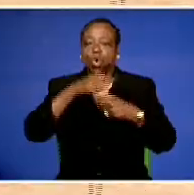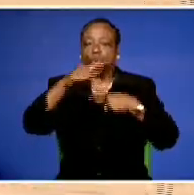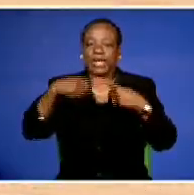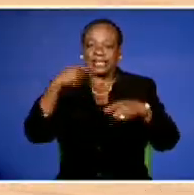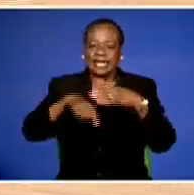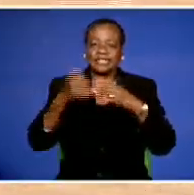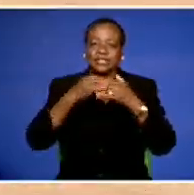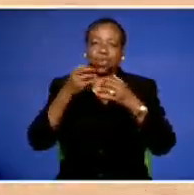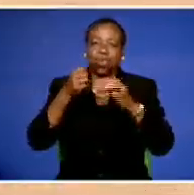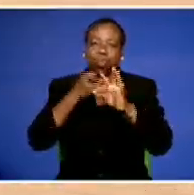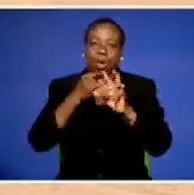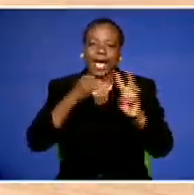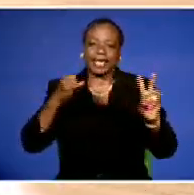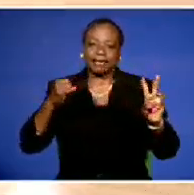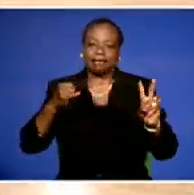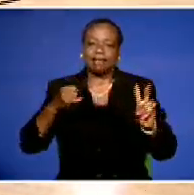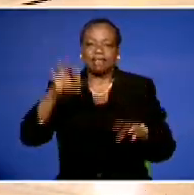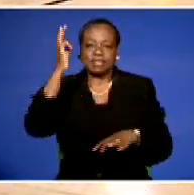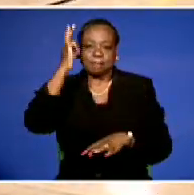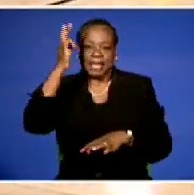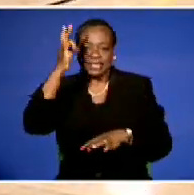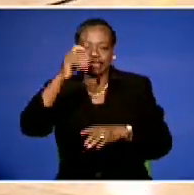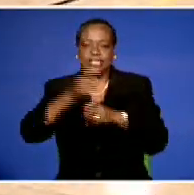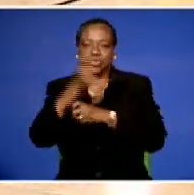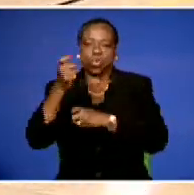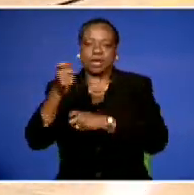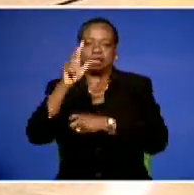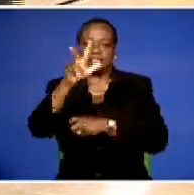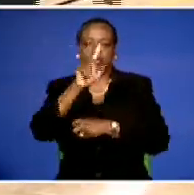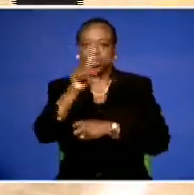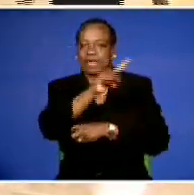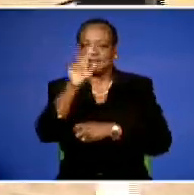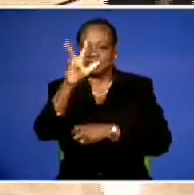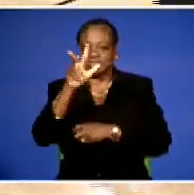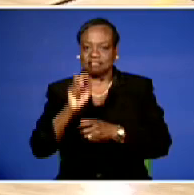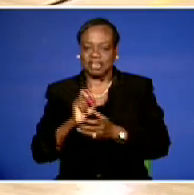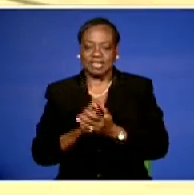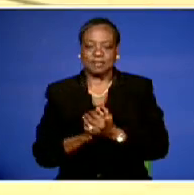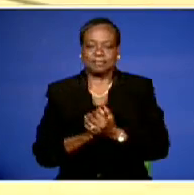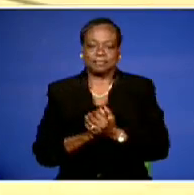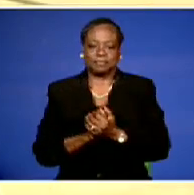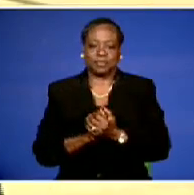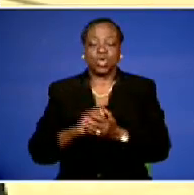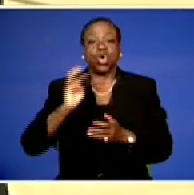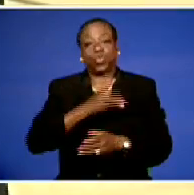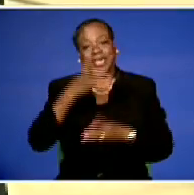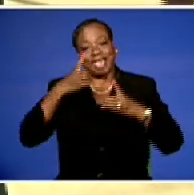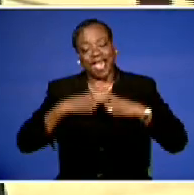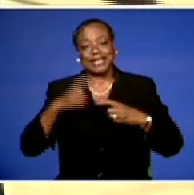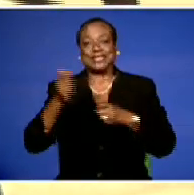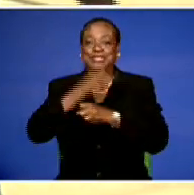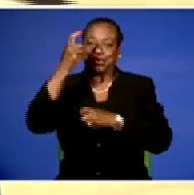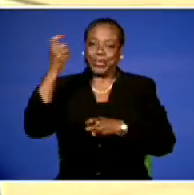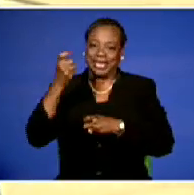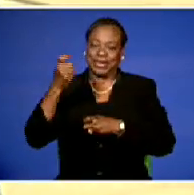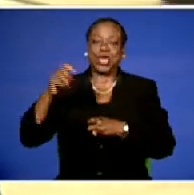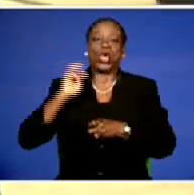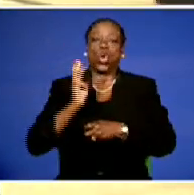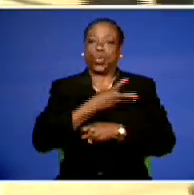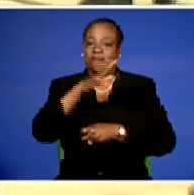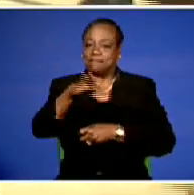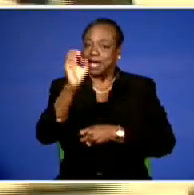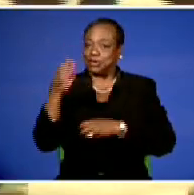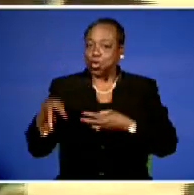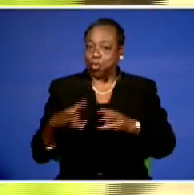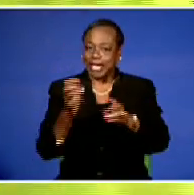be the Pastors winning by the slimmest of margins, 31-30. We just had to win, and we found a way to